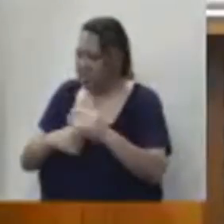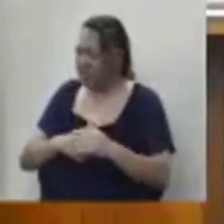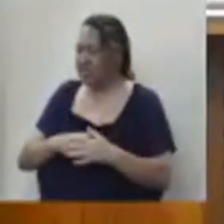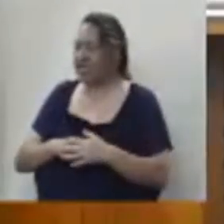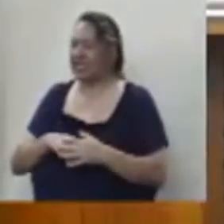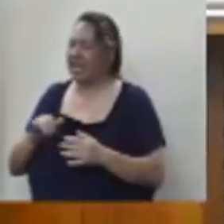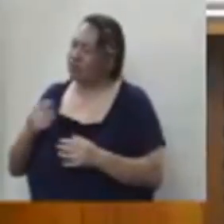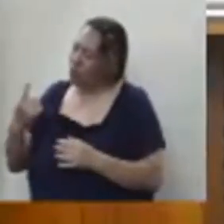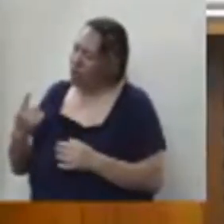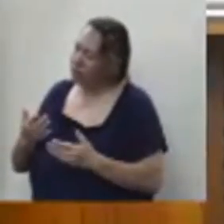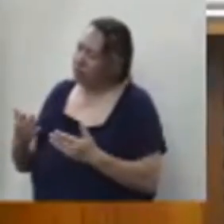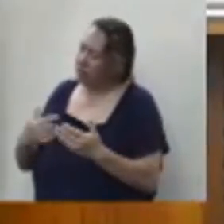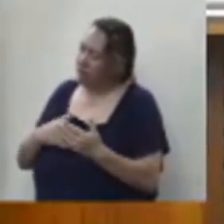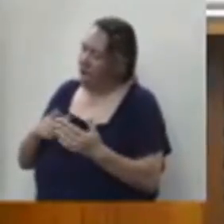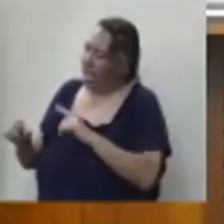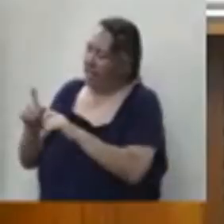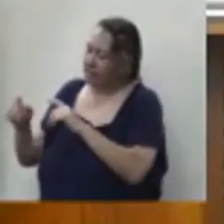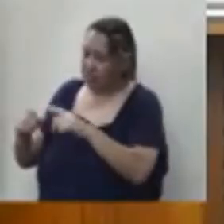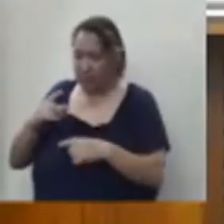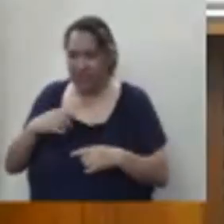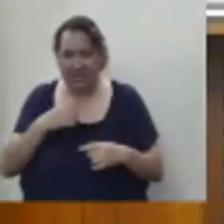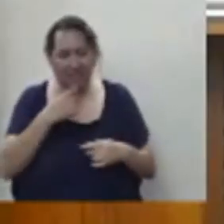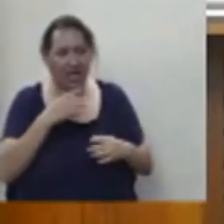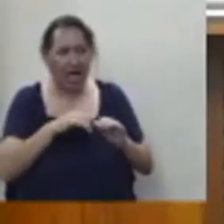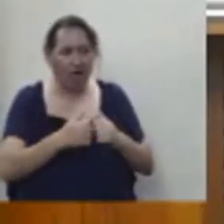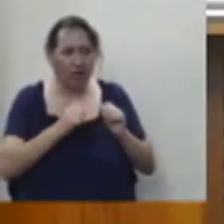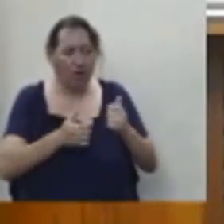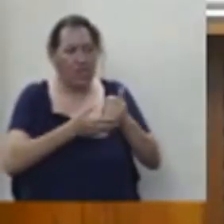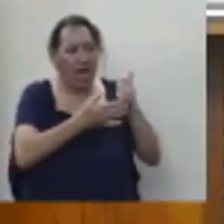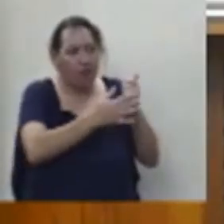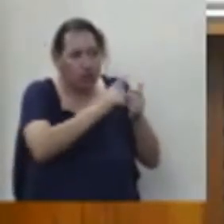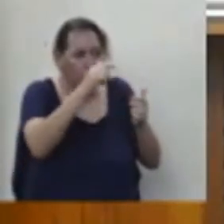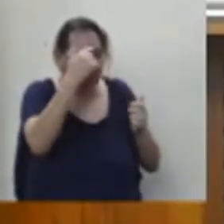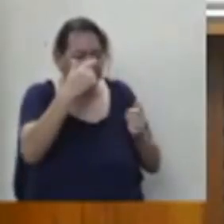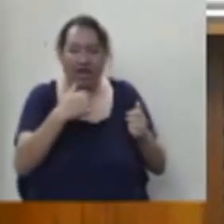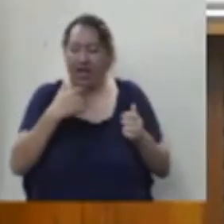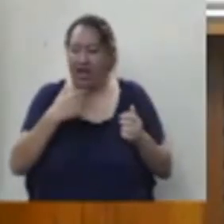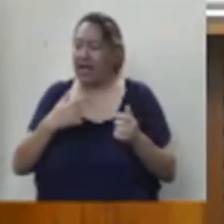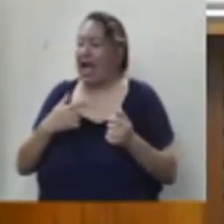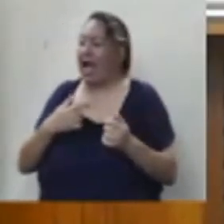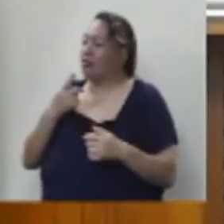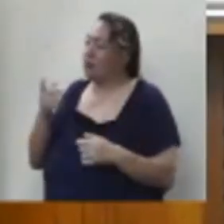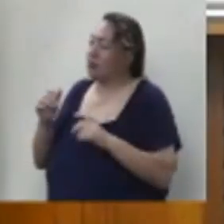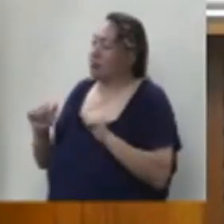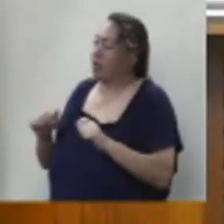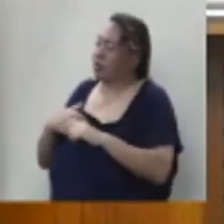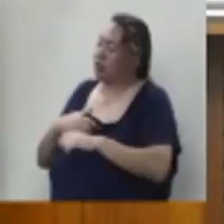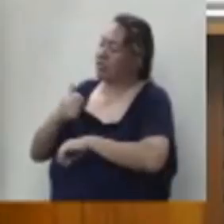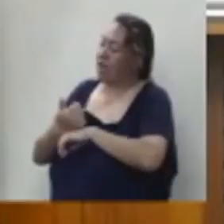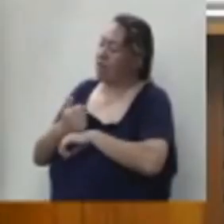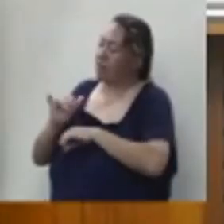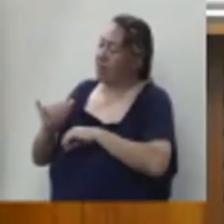What is it that we can help you with? And I asked them if you could set up a curfew policy, because that would be a really